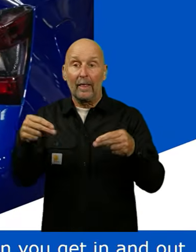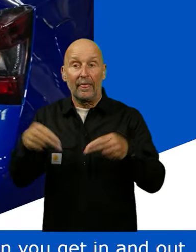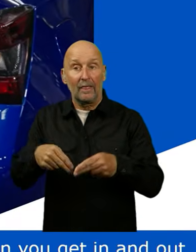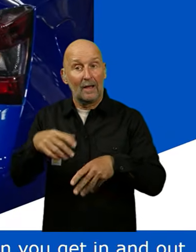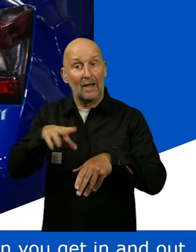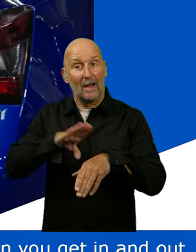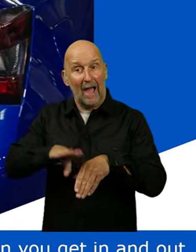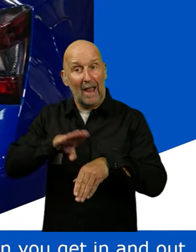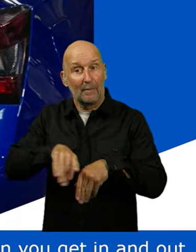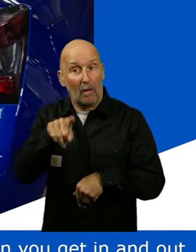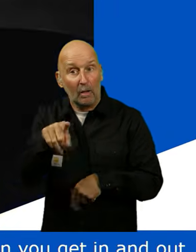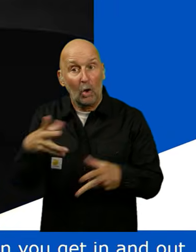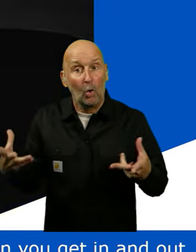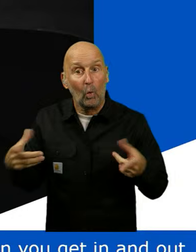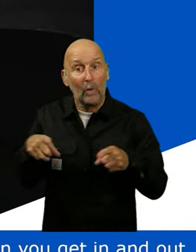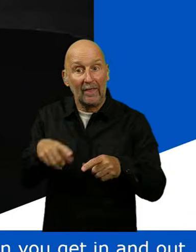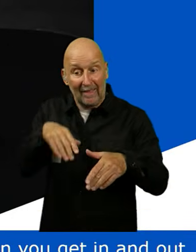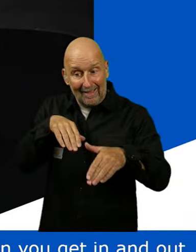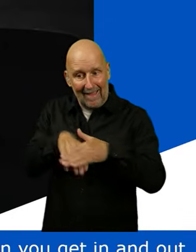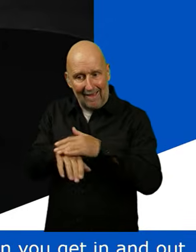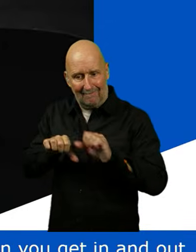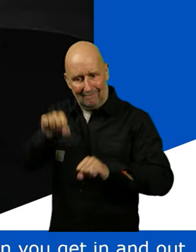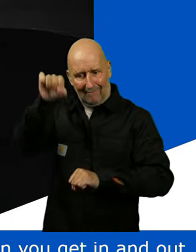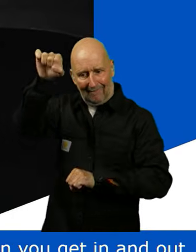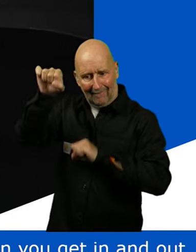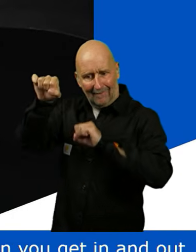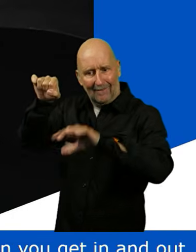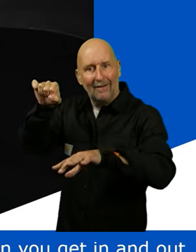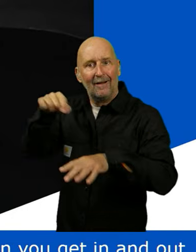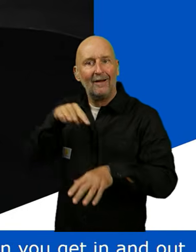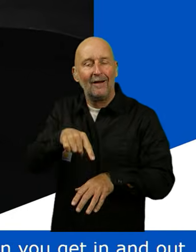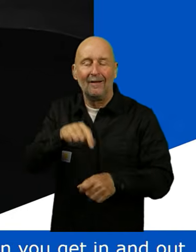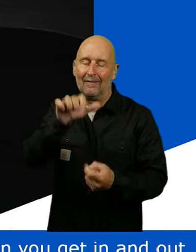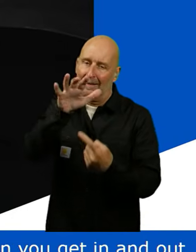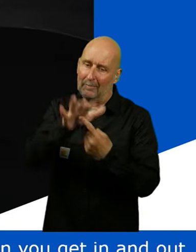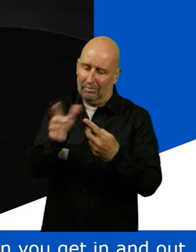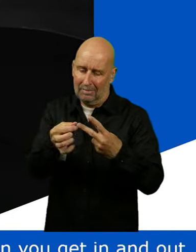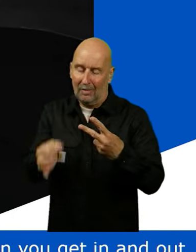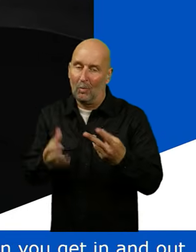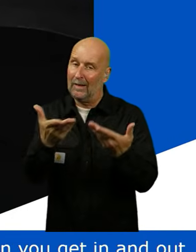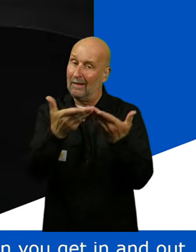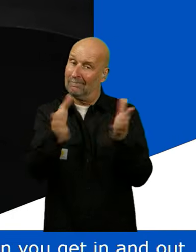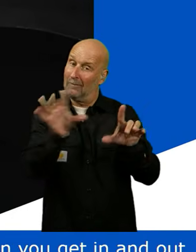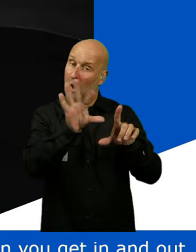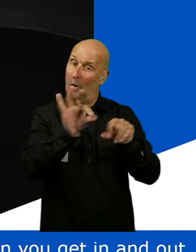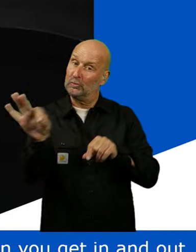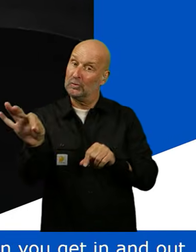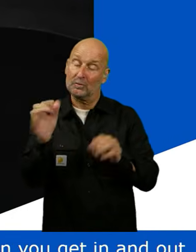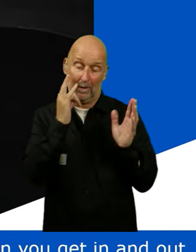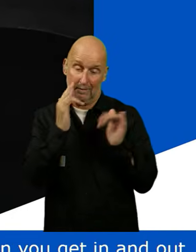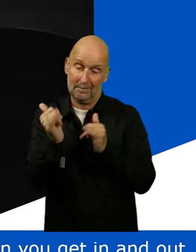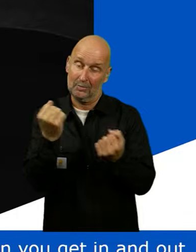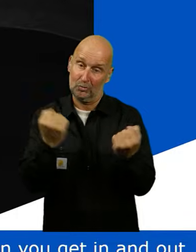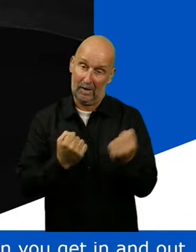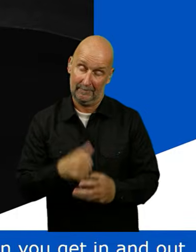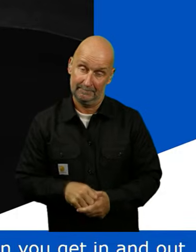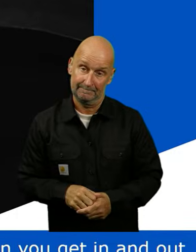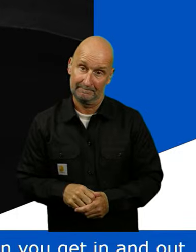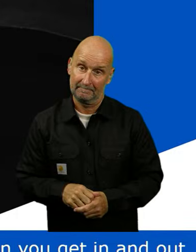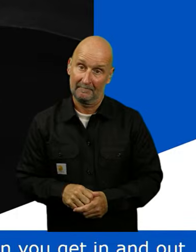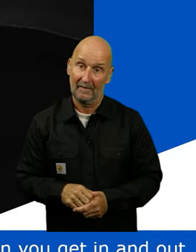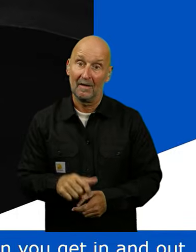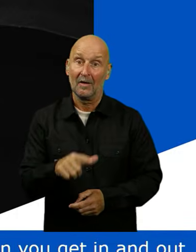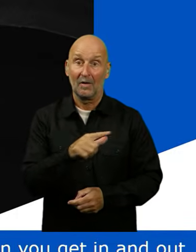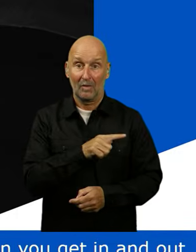fit safely in the vehicle? There's plenty of options available, so it's important to think about these at your test drive. Something as simple